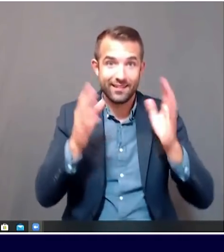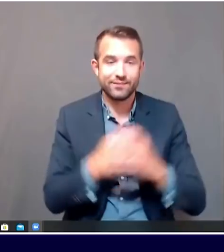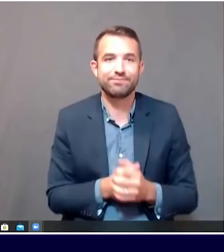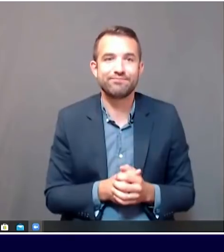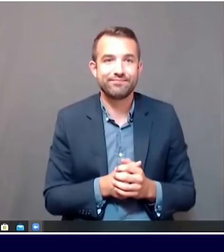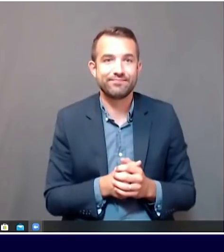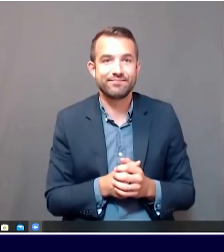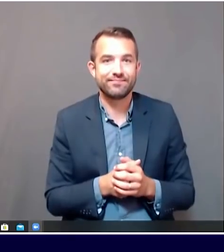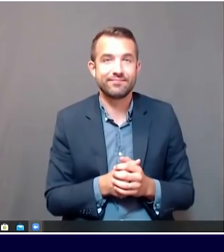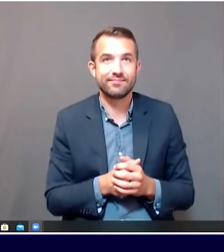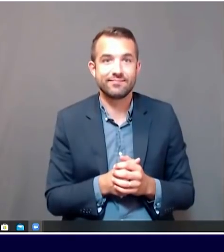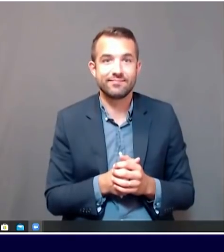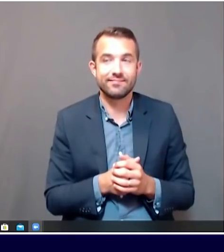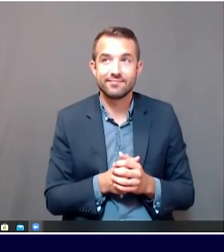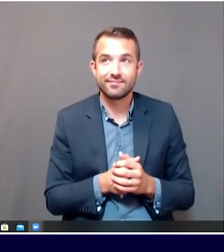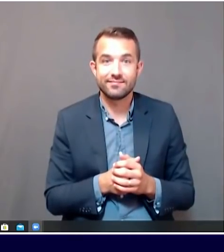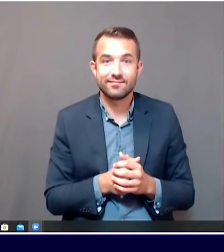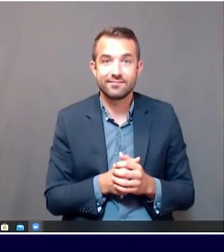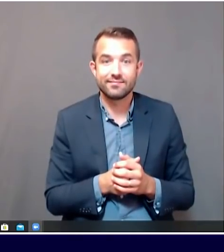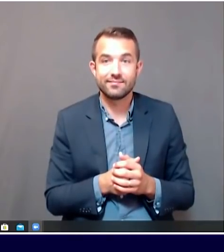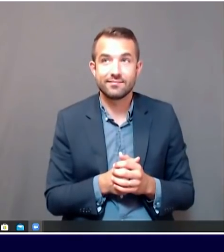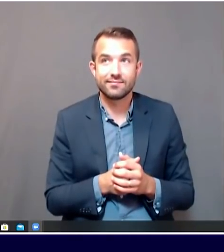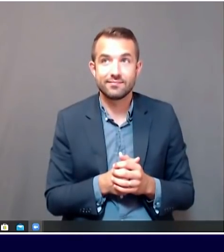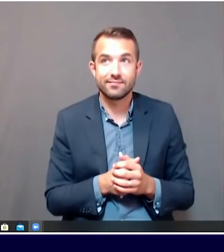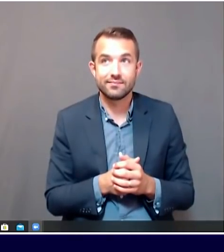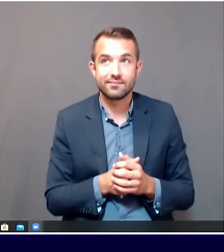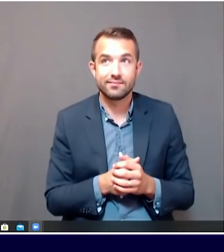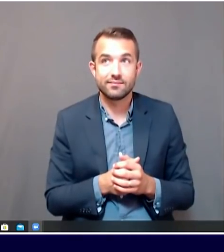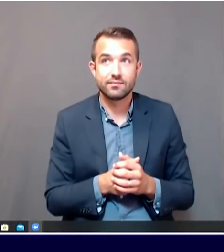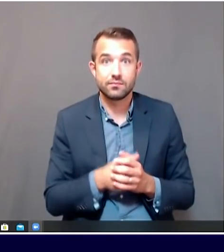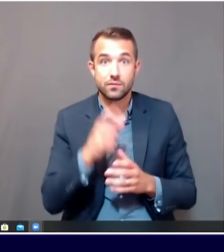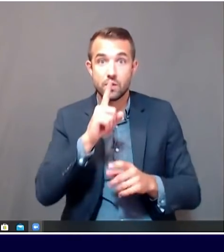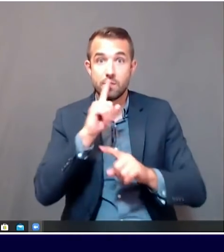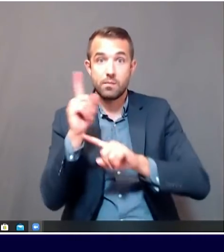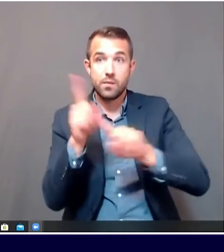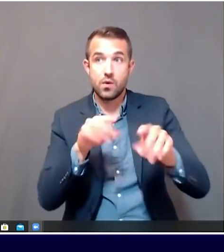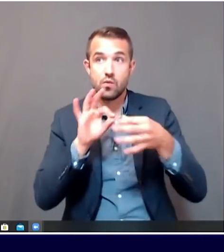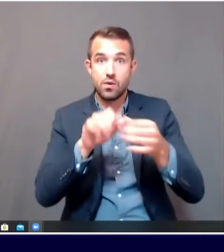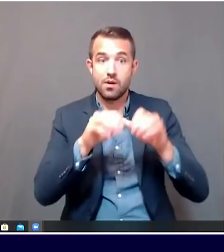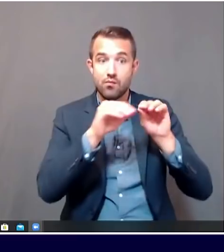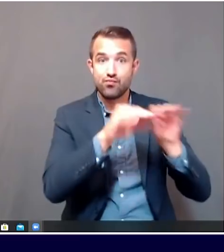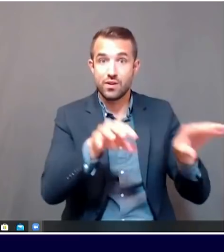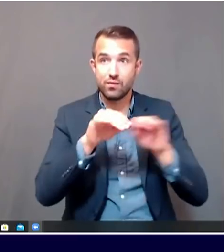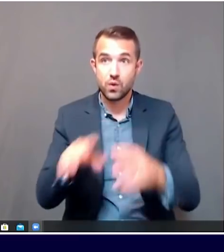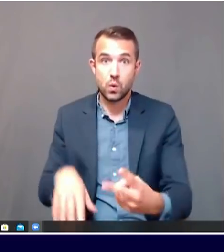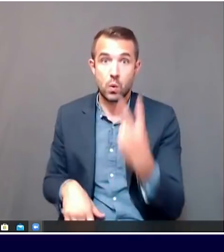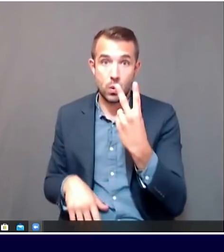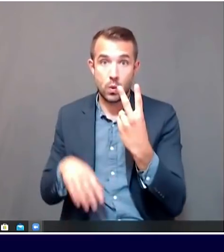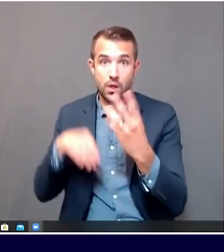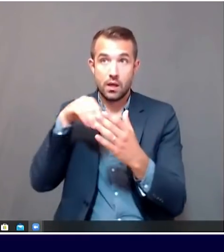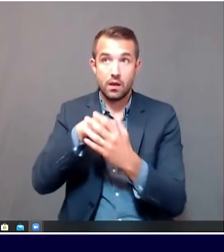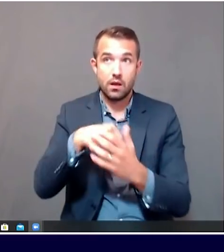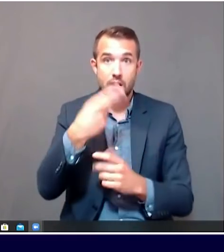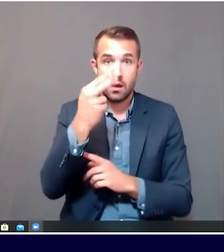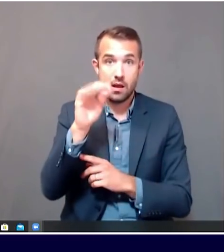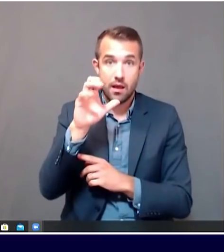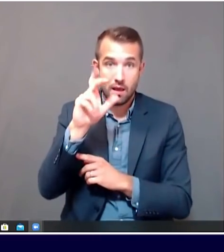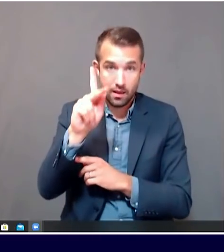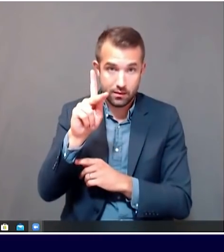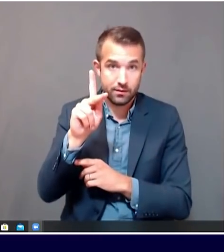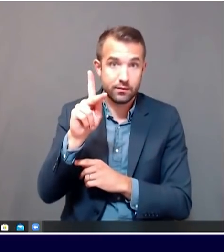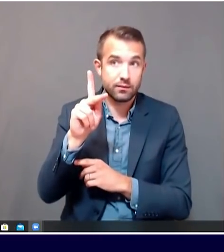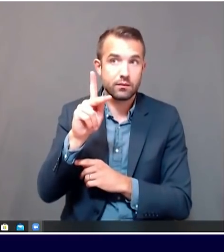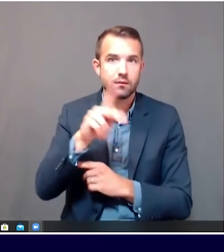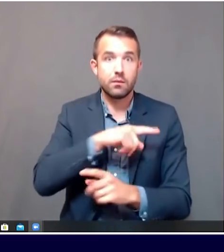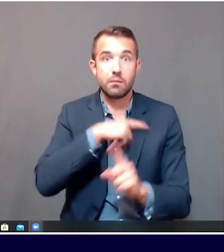You've reported on 2 outbreaks in Hancock County and now one in Washington County as well, where essential